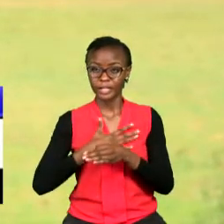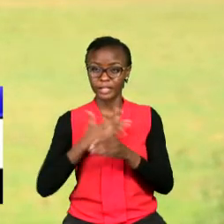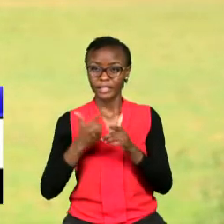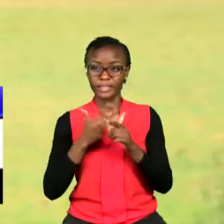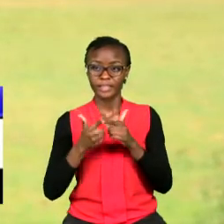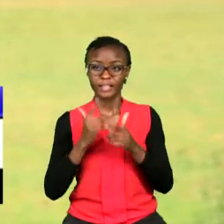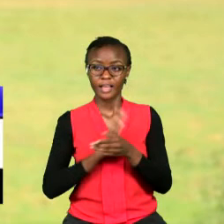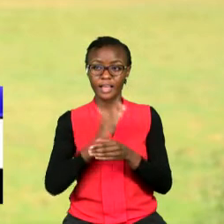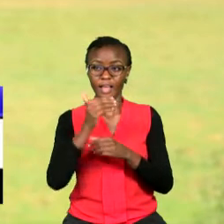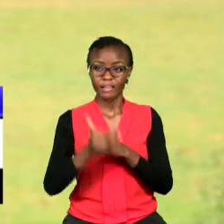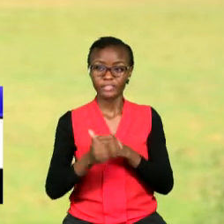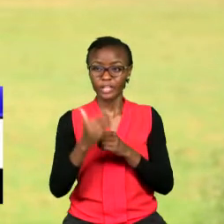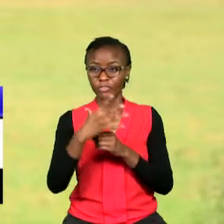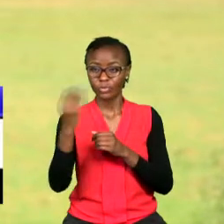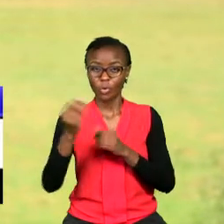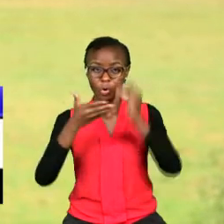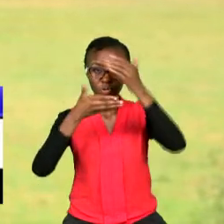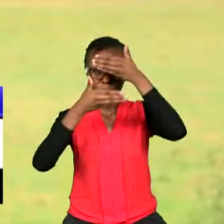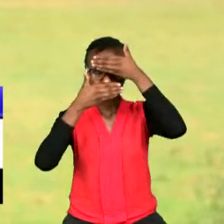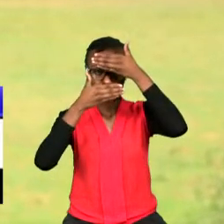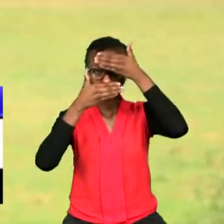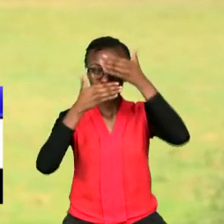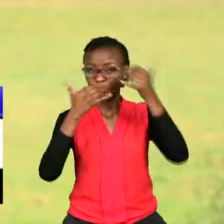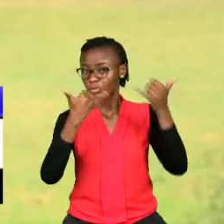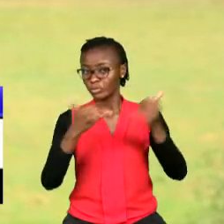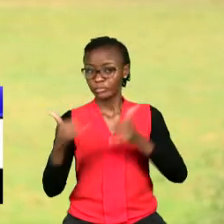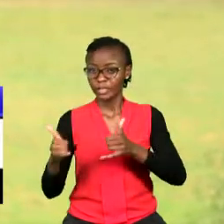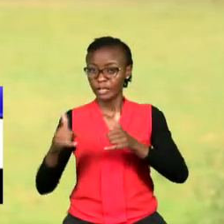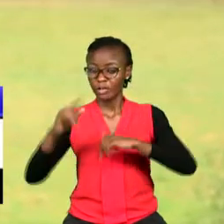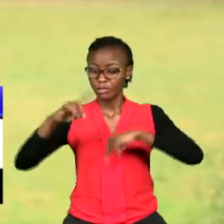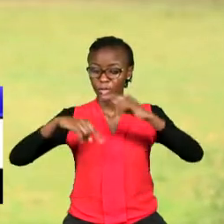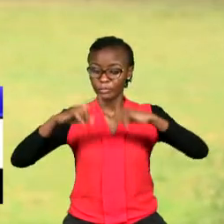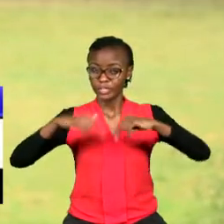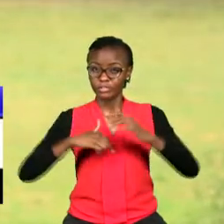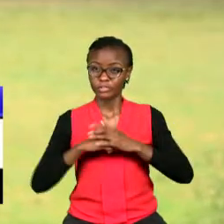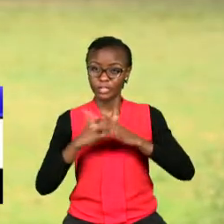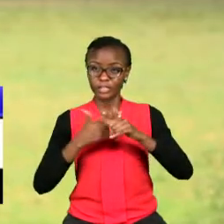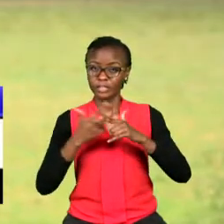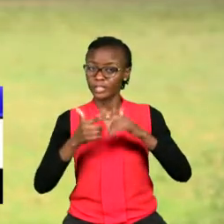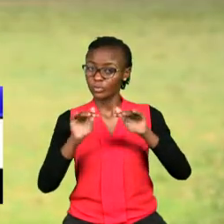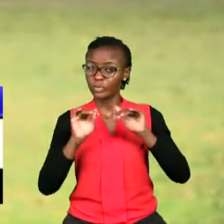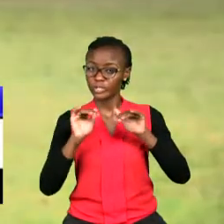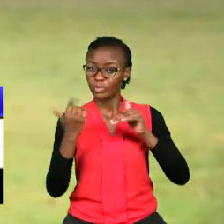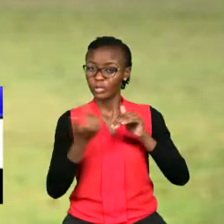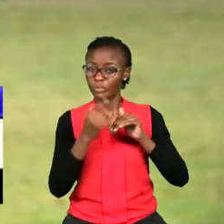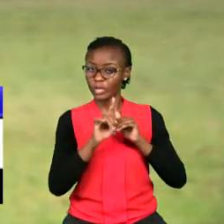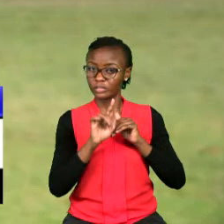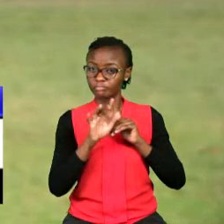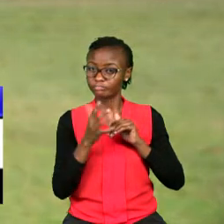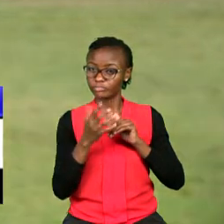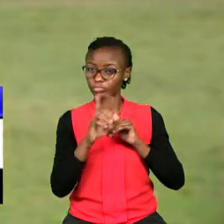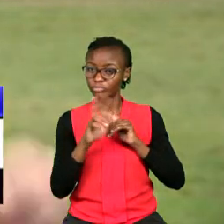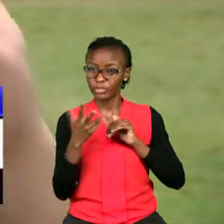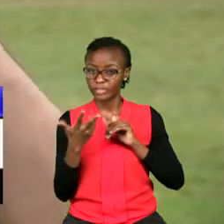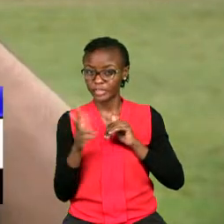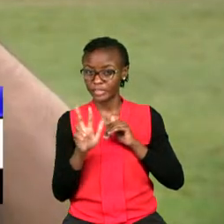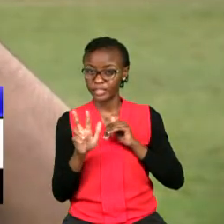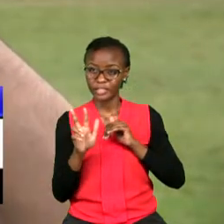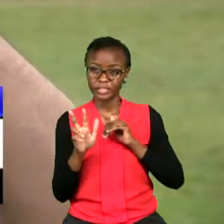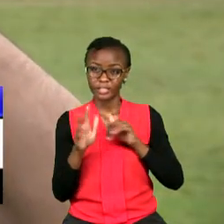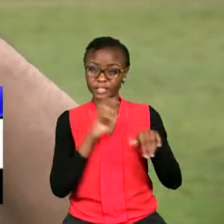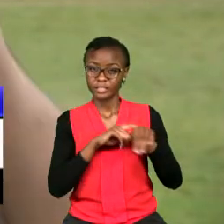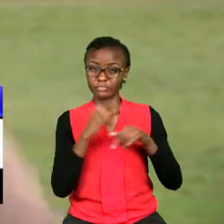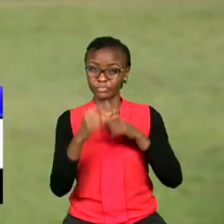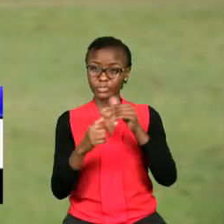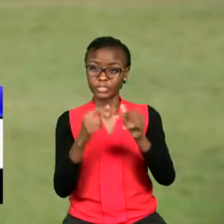in Morocco, then the players who are outside will arrive. We will have only 1-2 training with them then to go on the match.